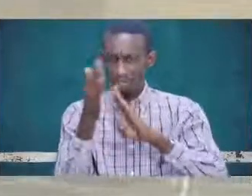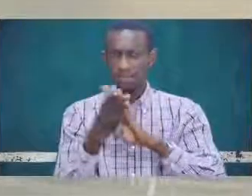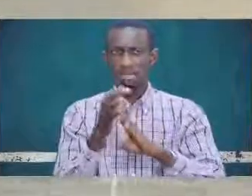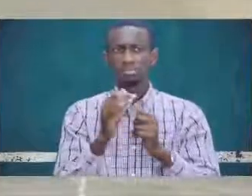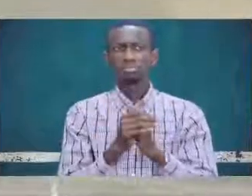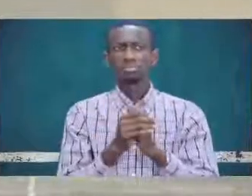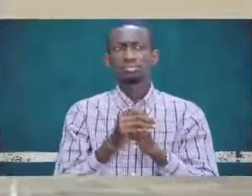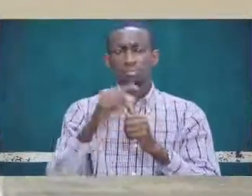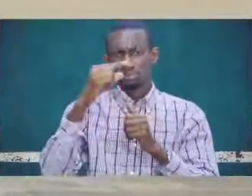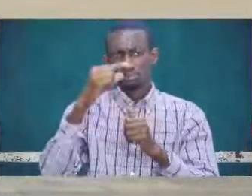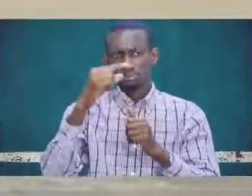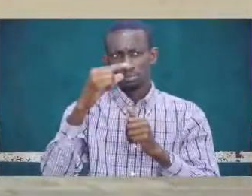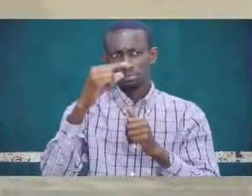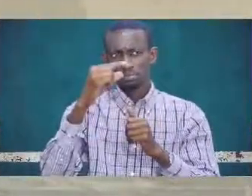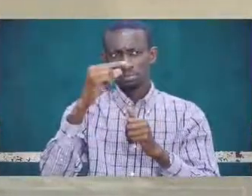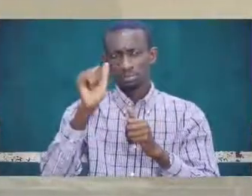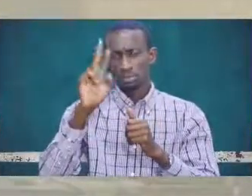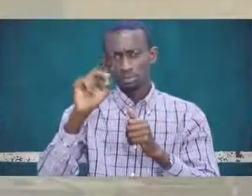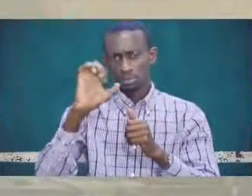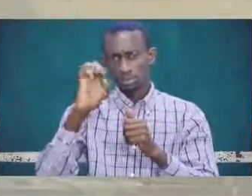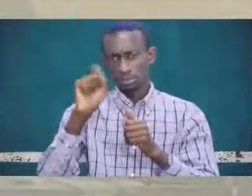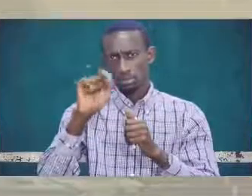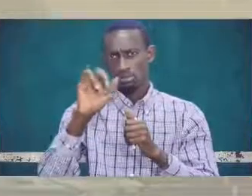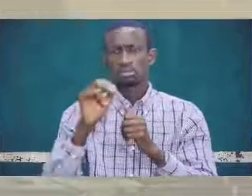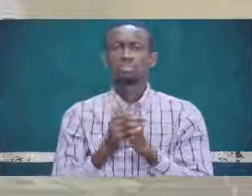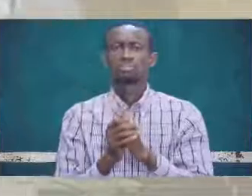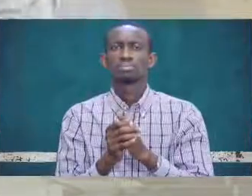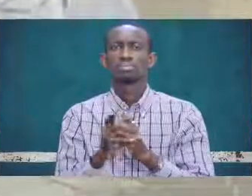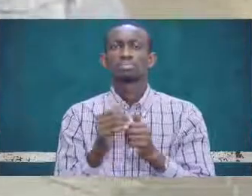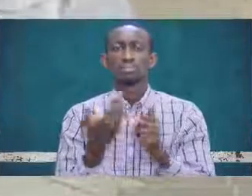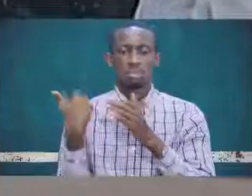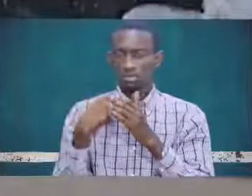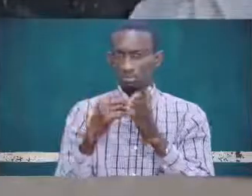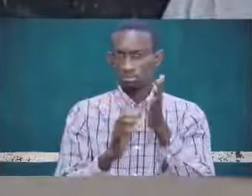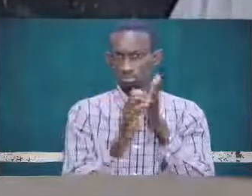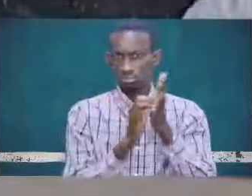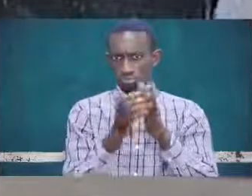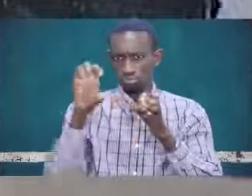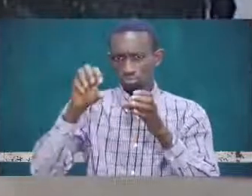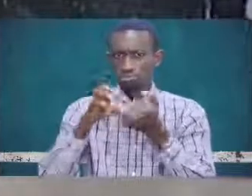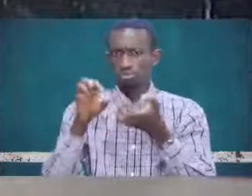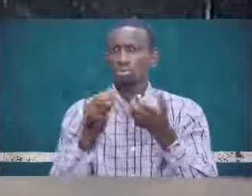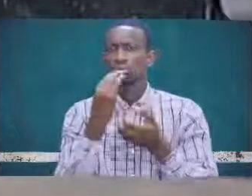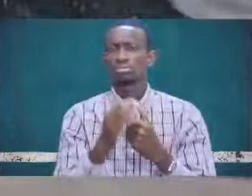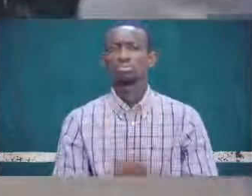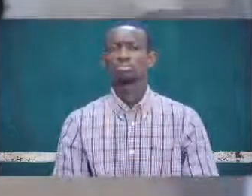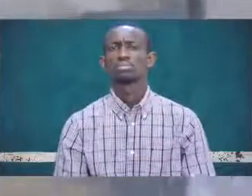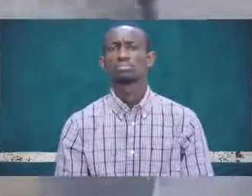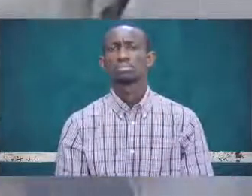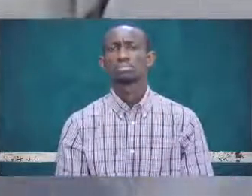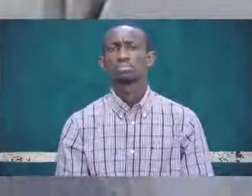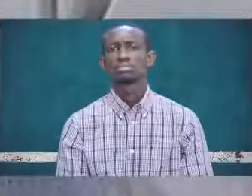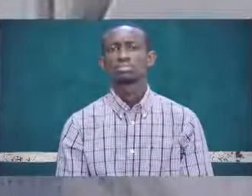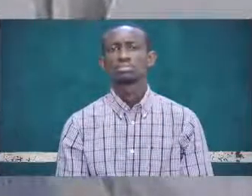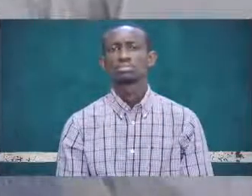the gastric. I said the major constituent of gastric juice. I talked about hormones. We talked about not hormones.